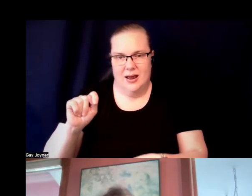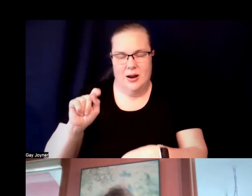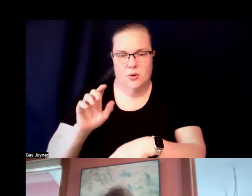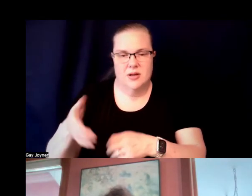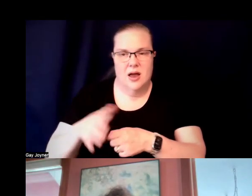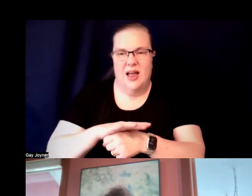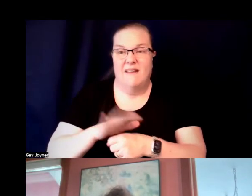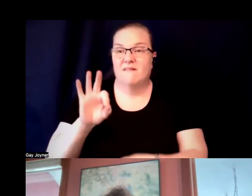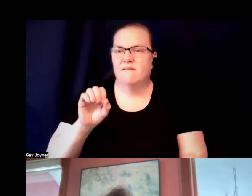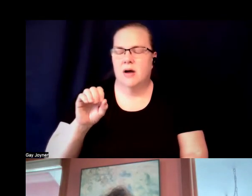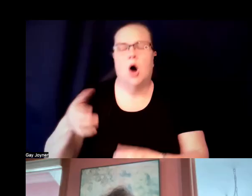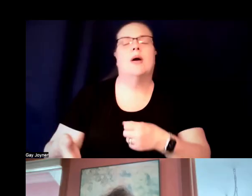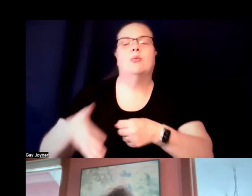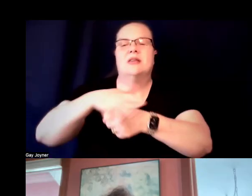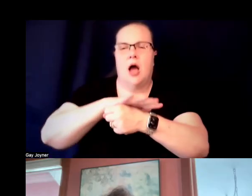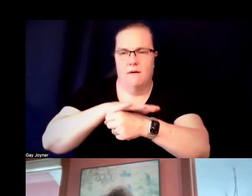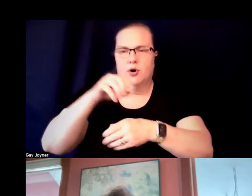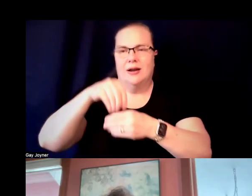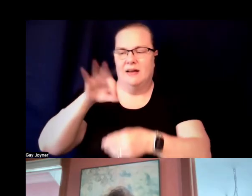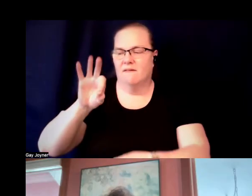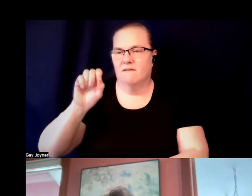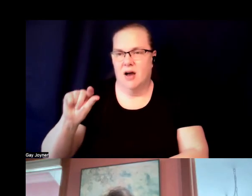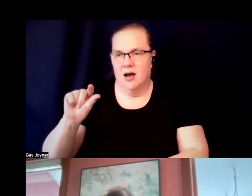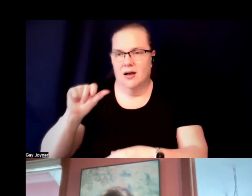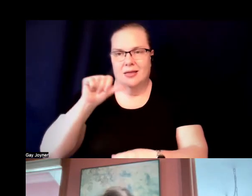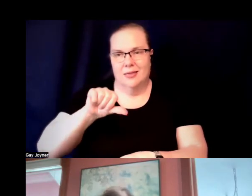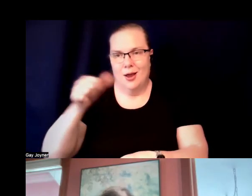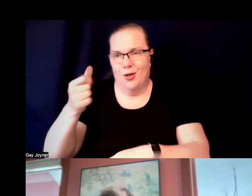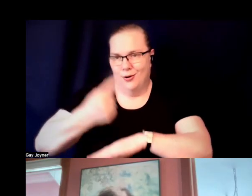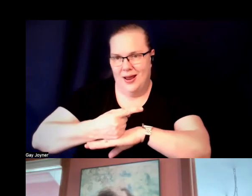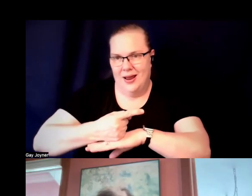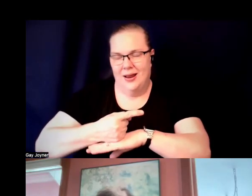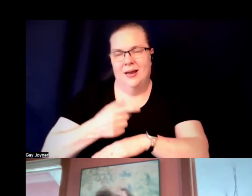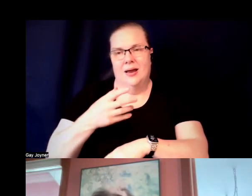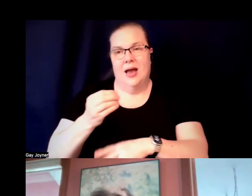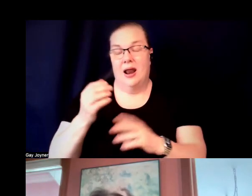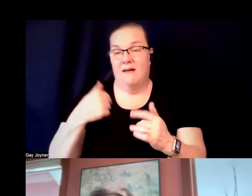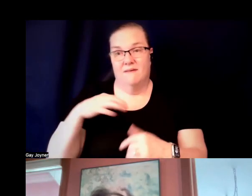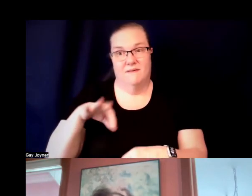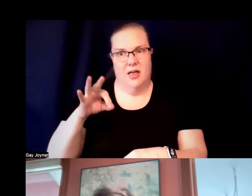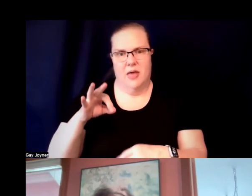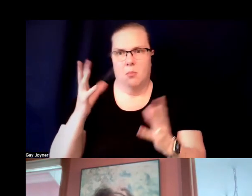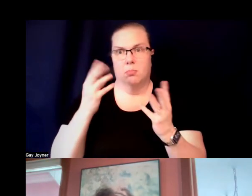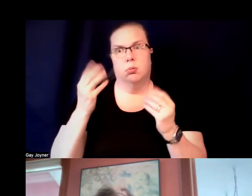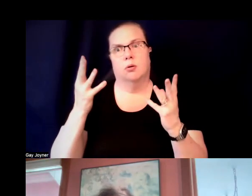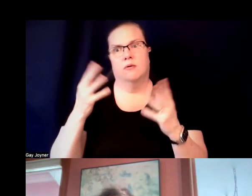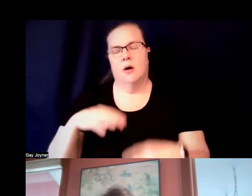yeah. You know, yeah. Yeah. um, Fog has so many incredible qualities.